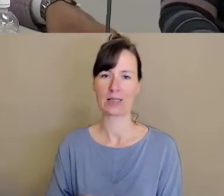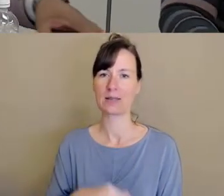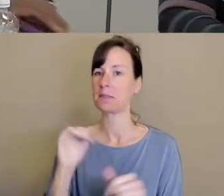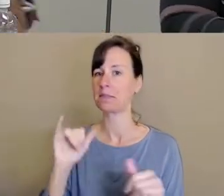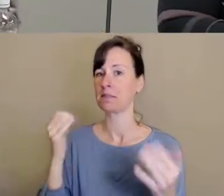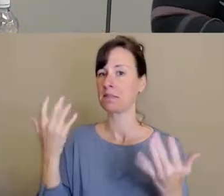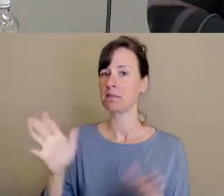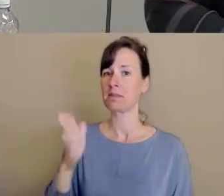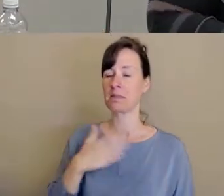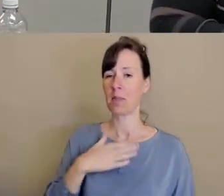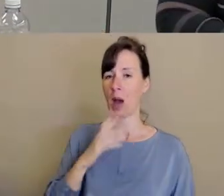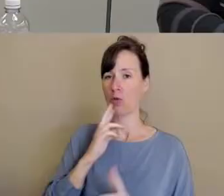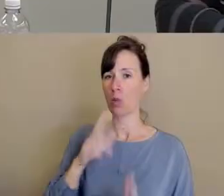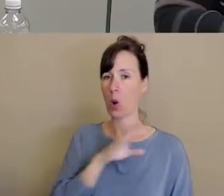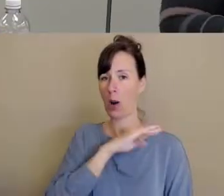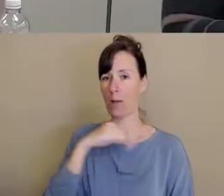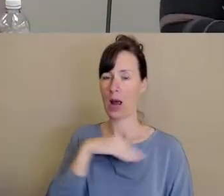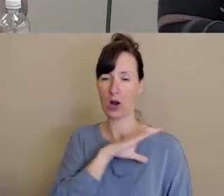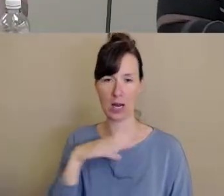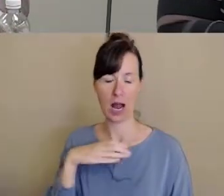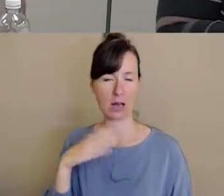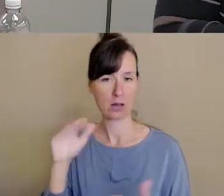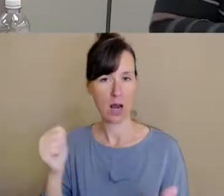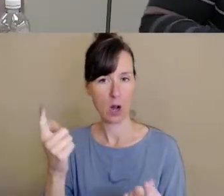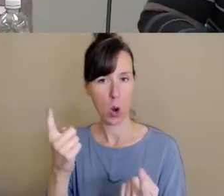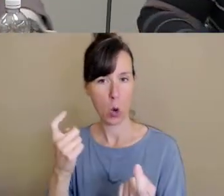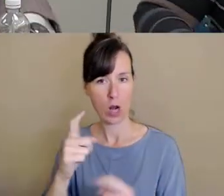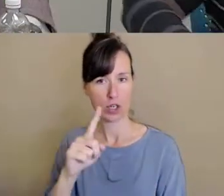If you have any questions for me, please let me know.